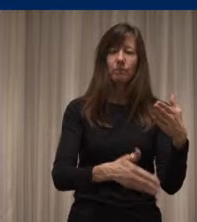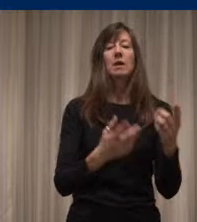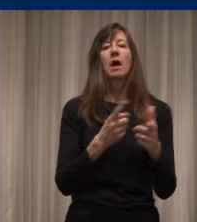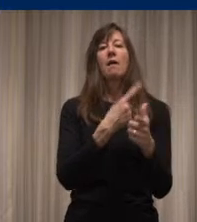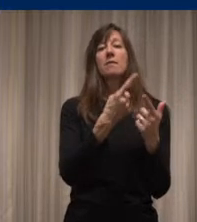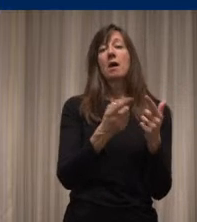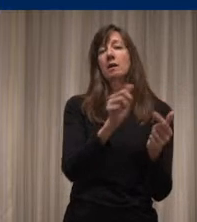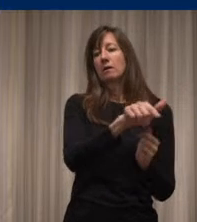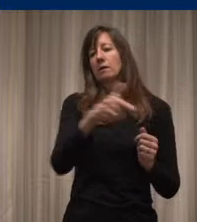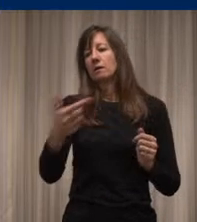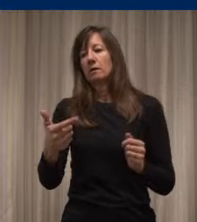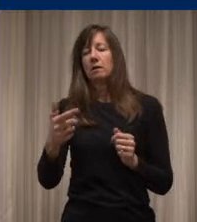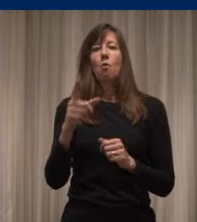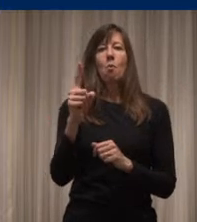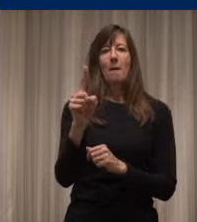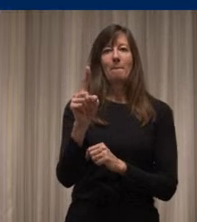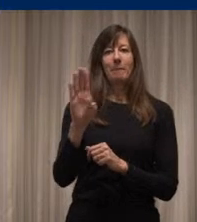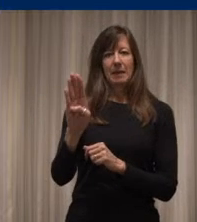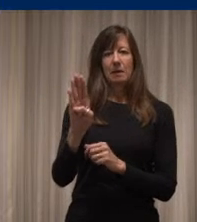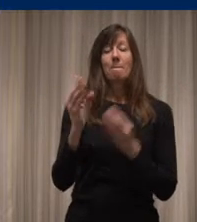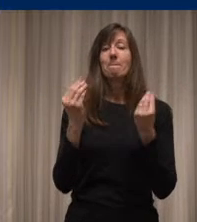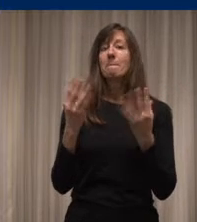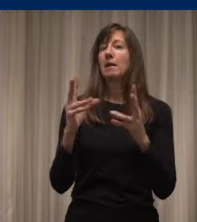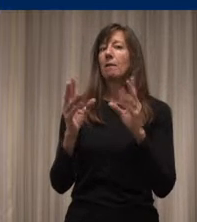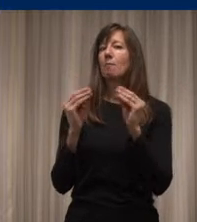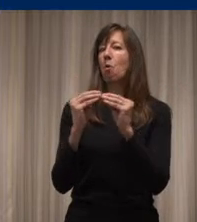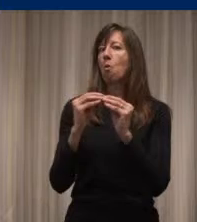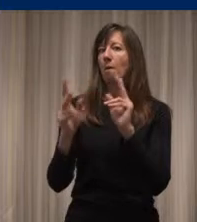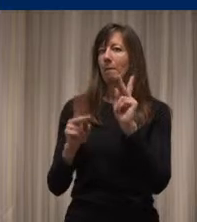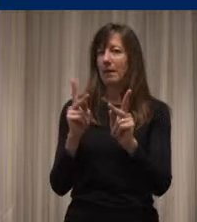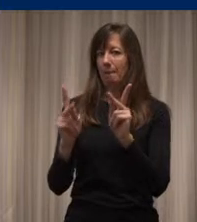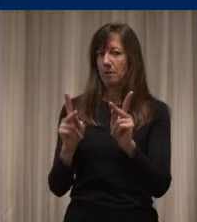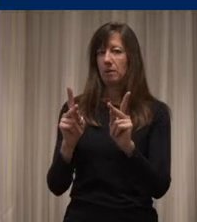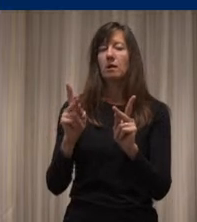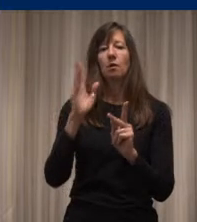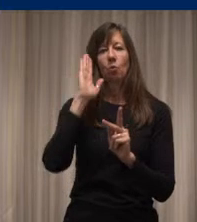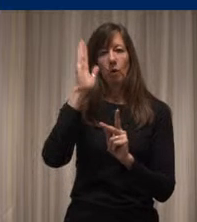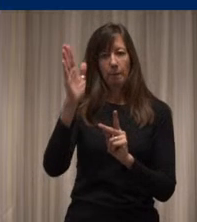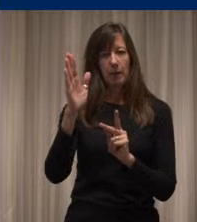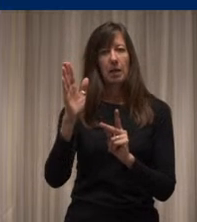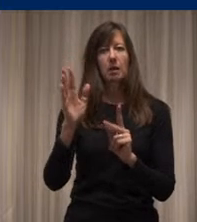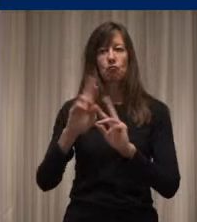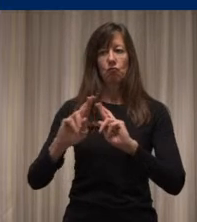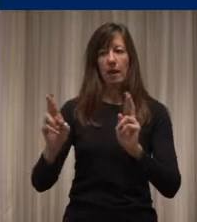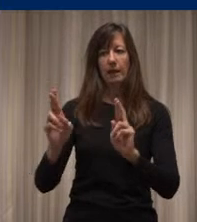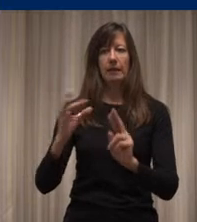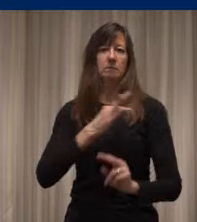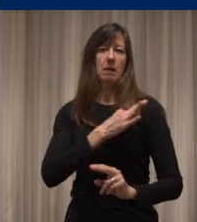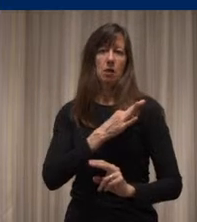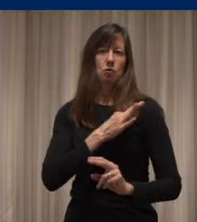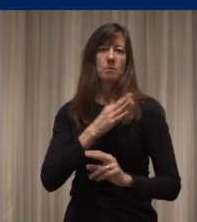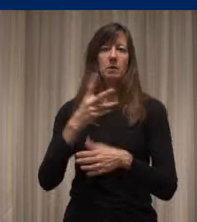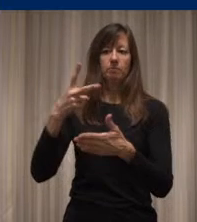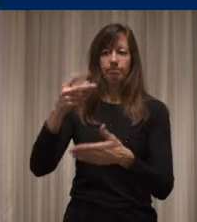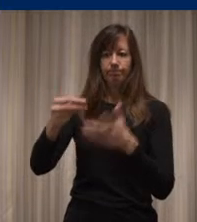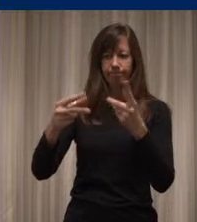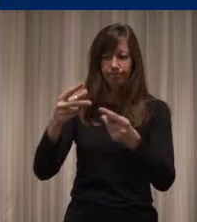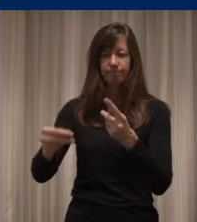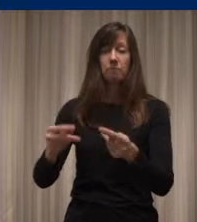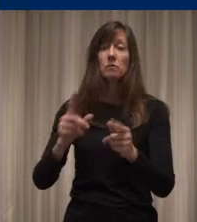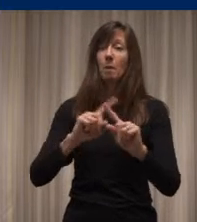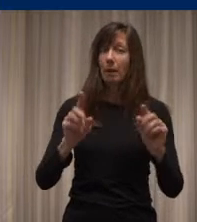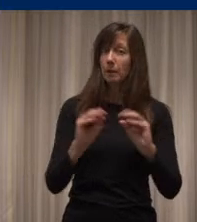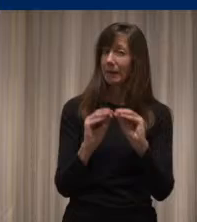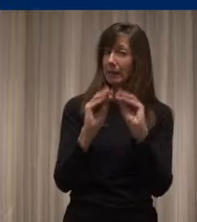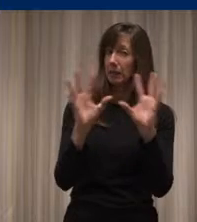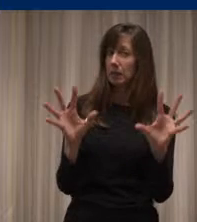qualify in the county under 1B. To be clear, we are not in 1B yet, but This is sort of a heads up that